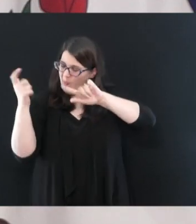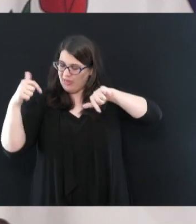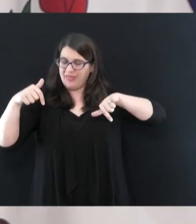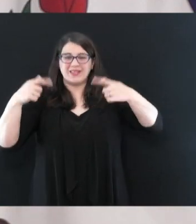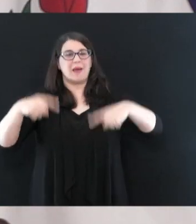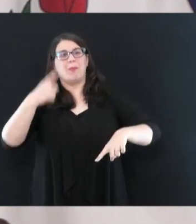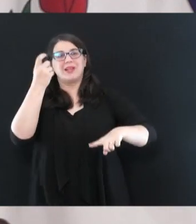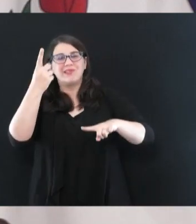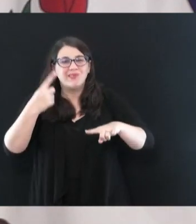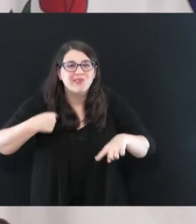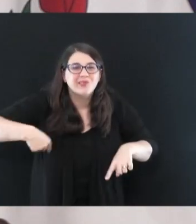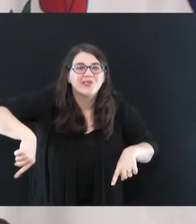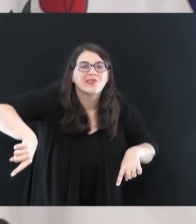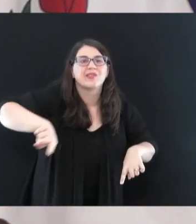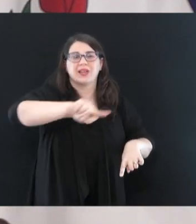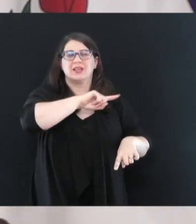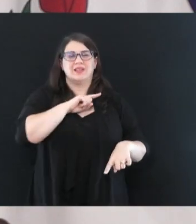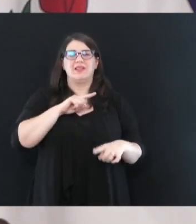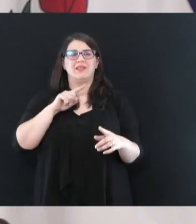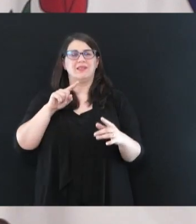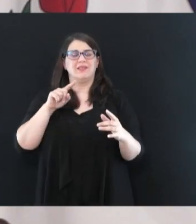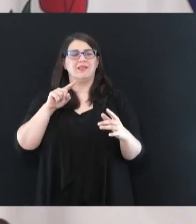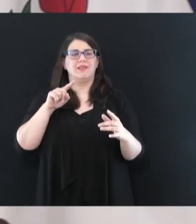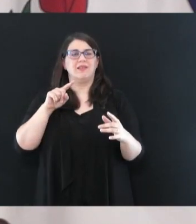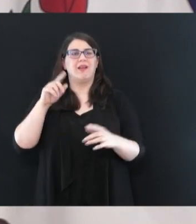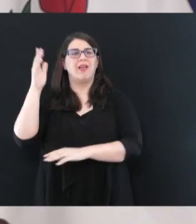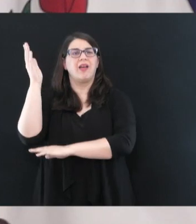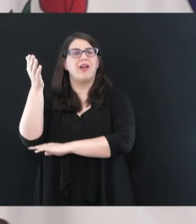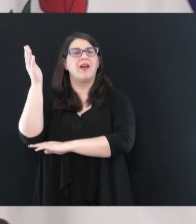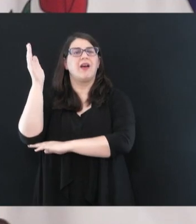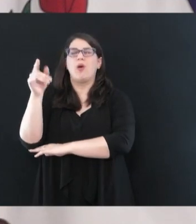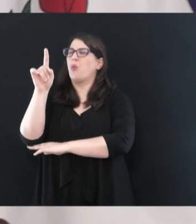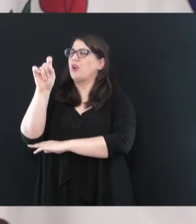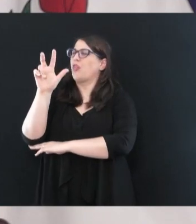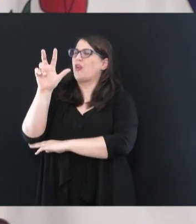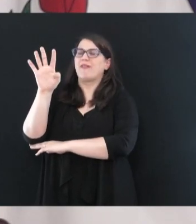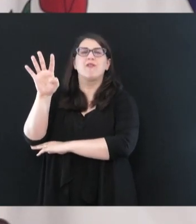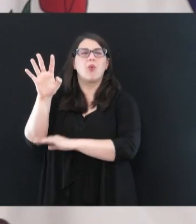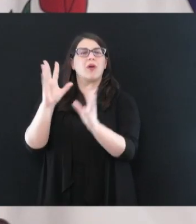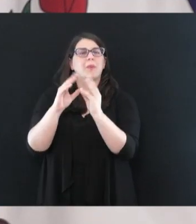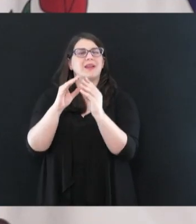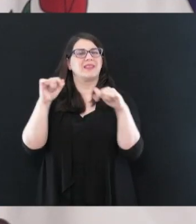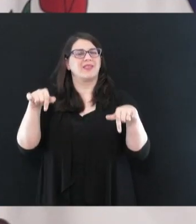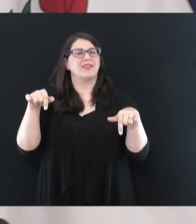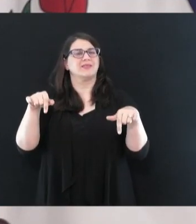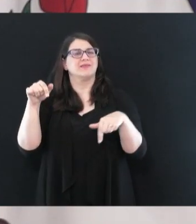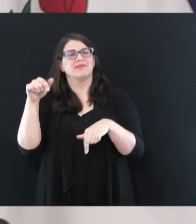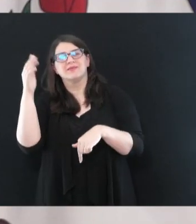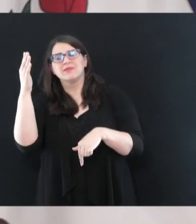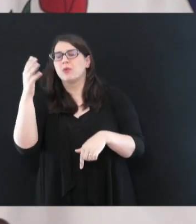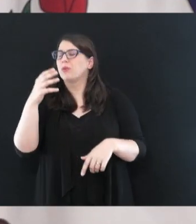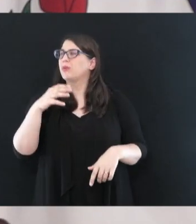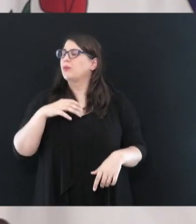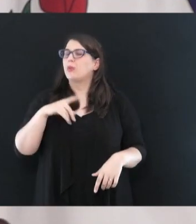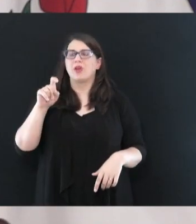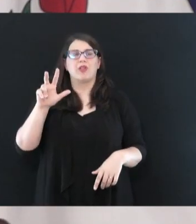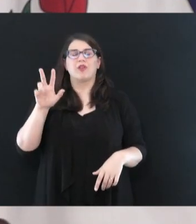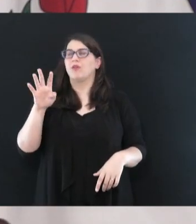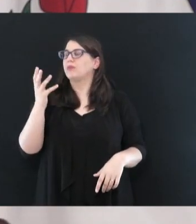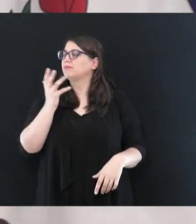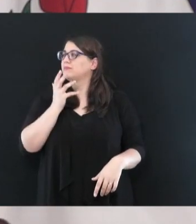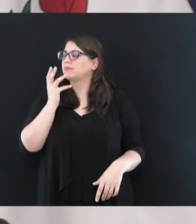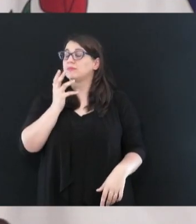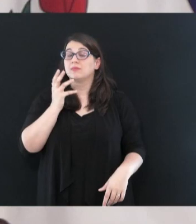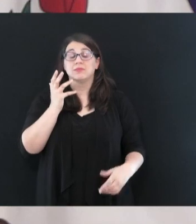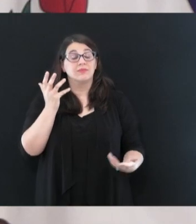134 briefings. It's hard for me to imagine. Gracious sakes, it's while they've been tough, time does go